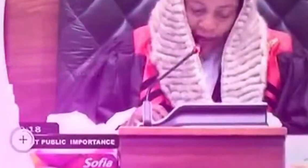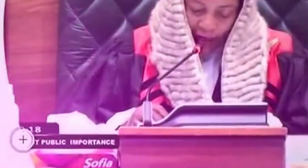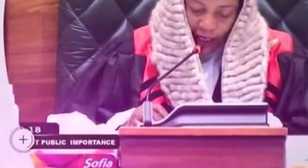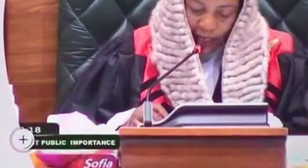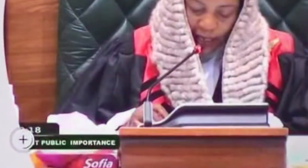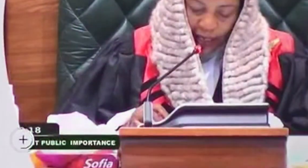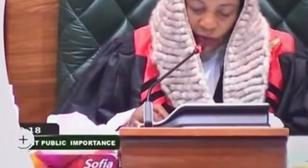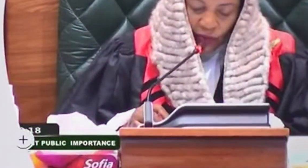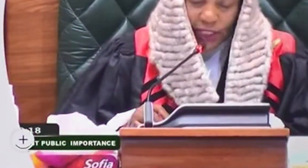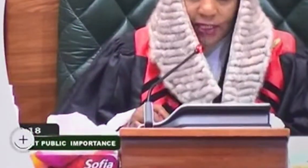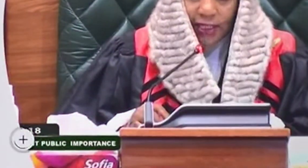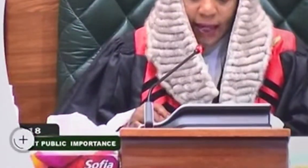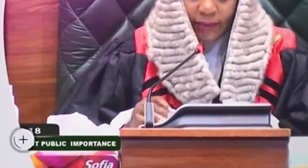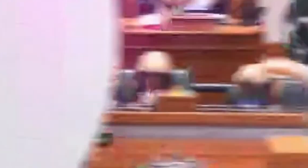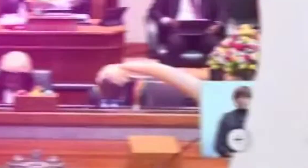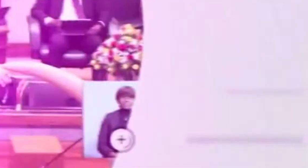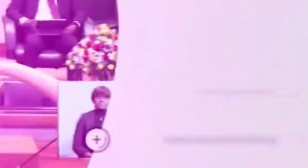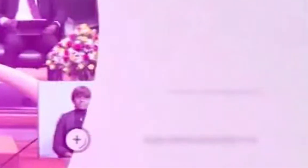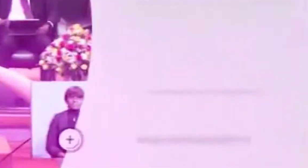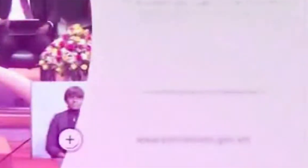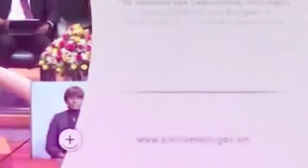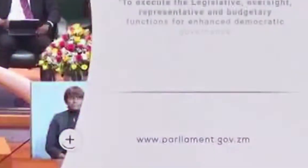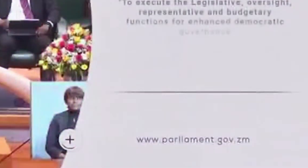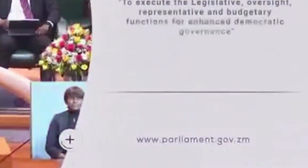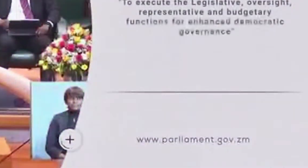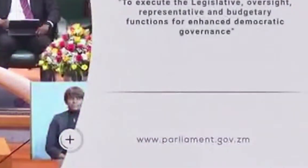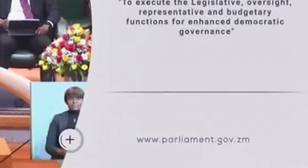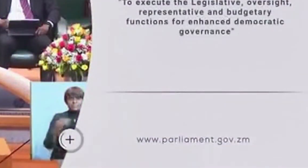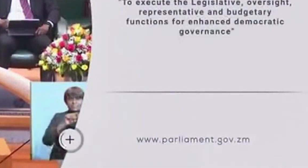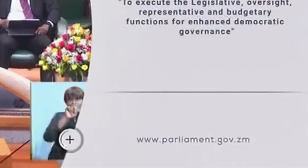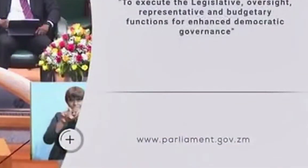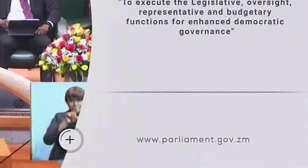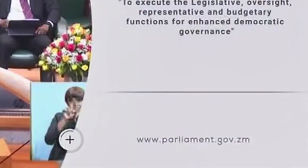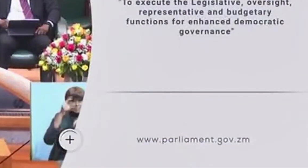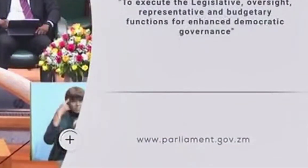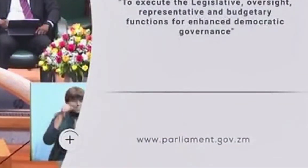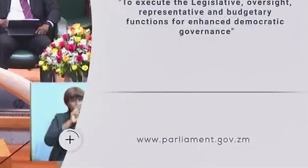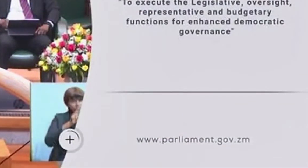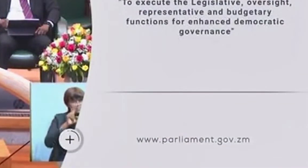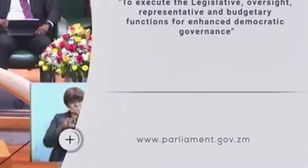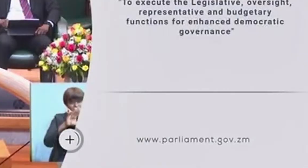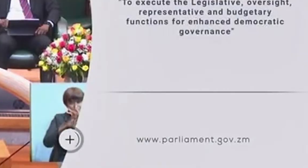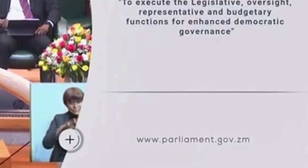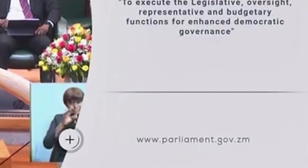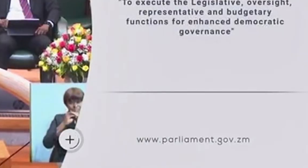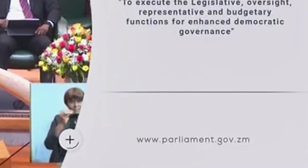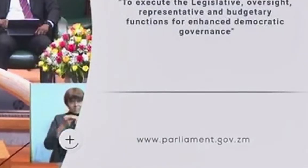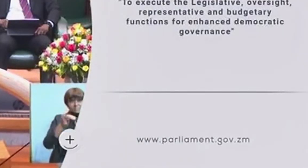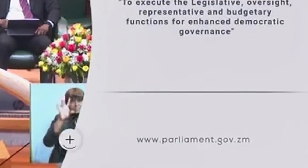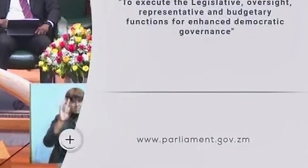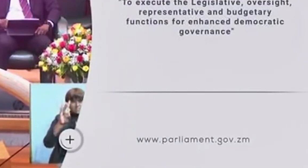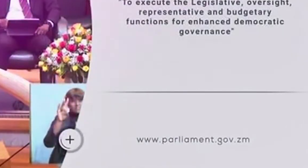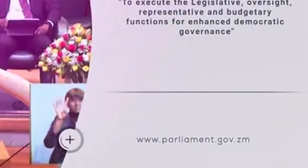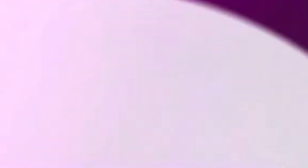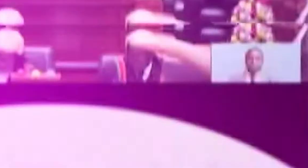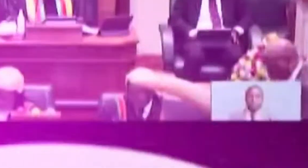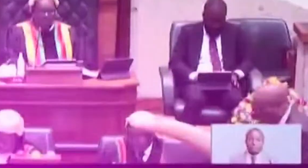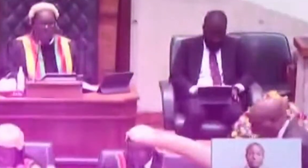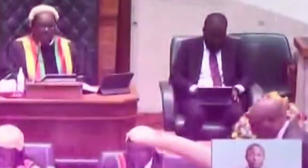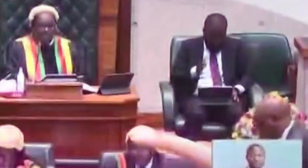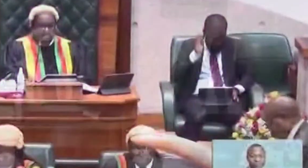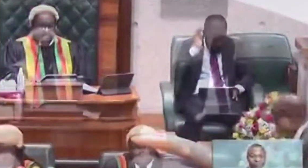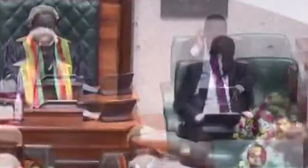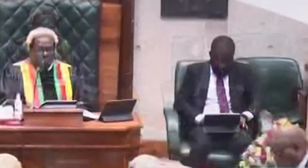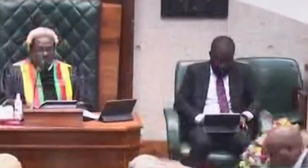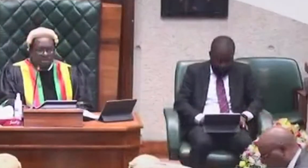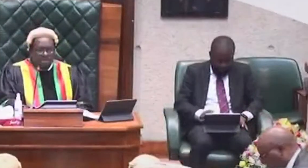The Vice President's question time. Questions for oral answer understanding order number 76.